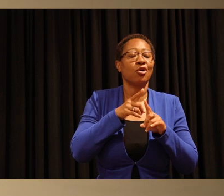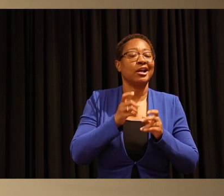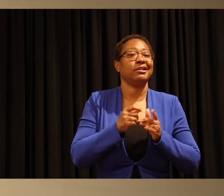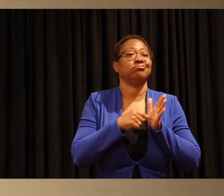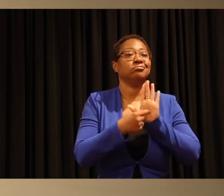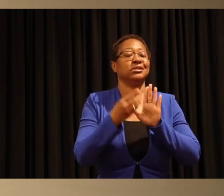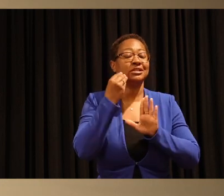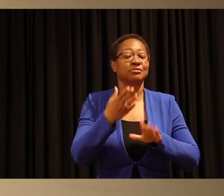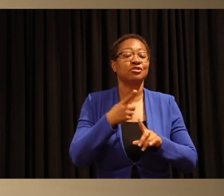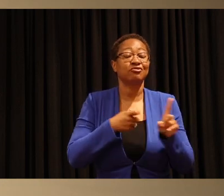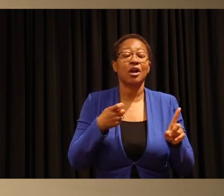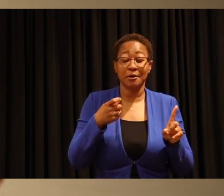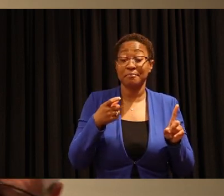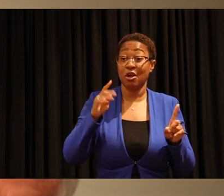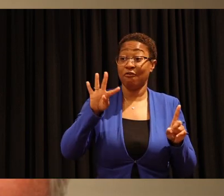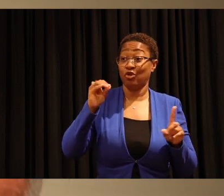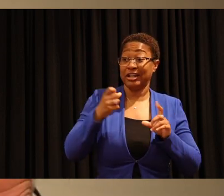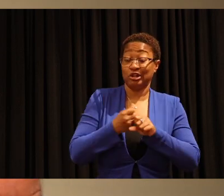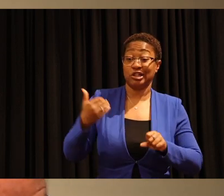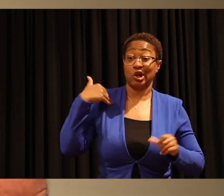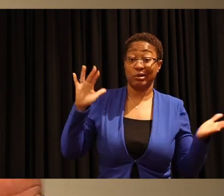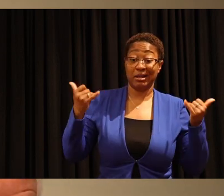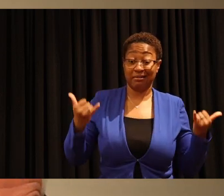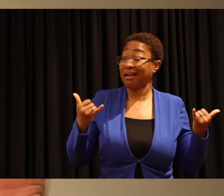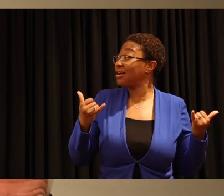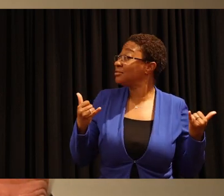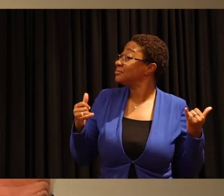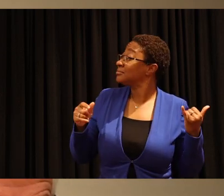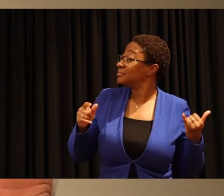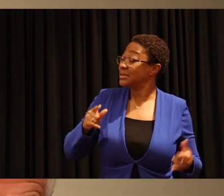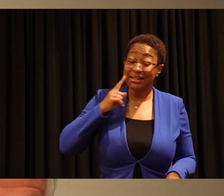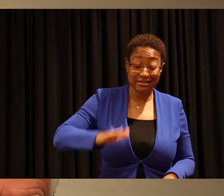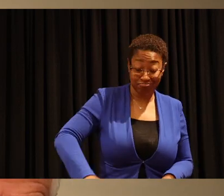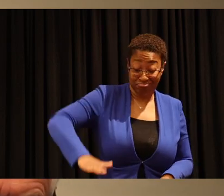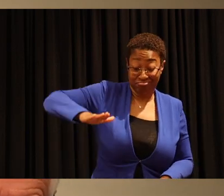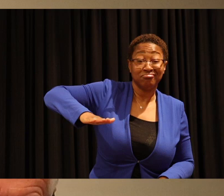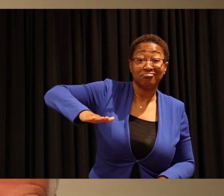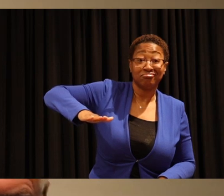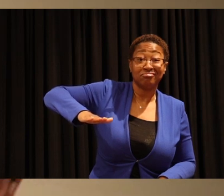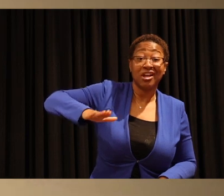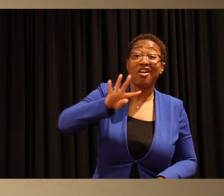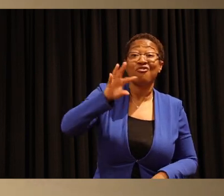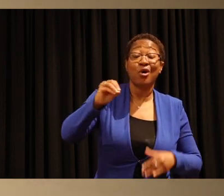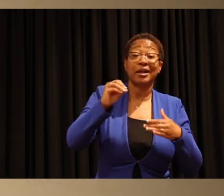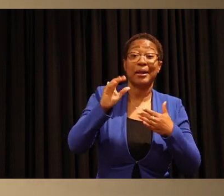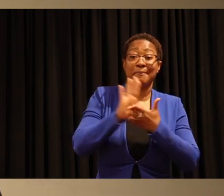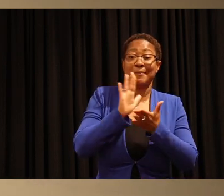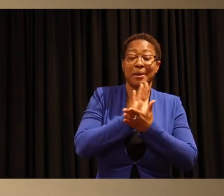We showed them a mortgage from 40 years ago. The stack's about this high. There's about 40 pieces of paper in it.